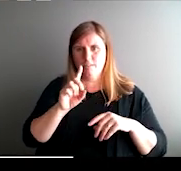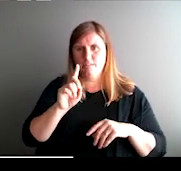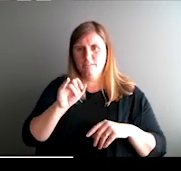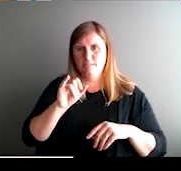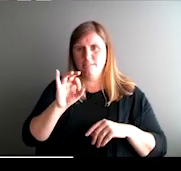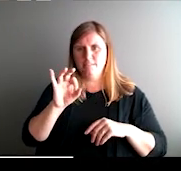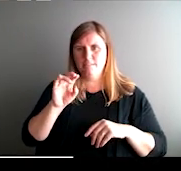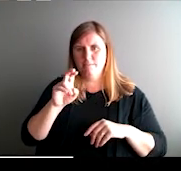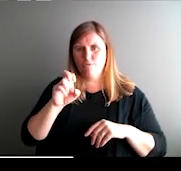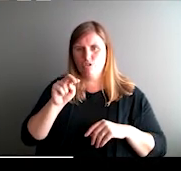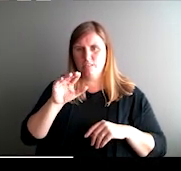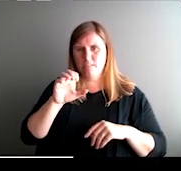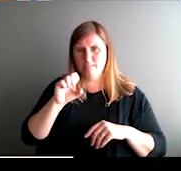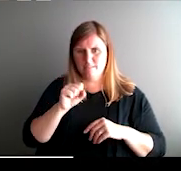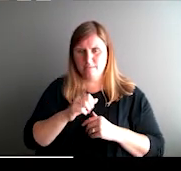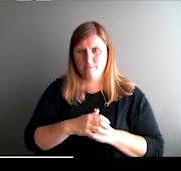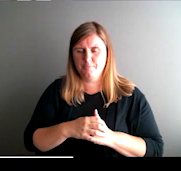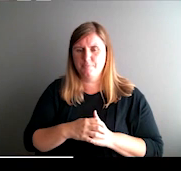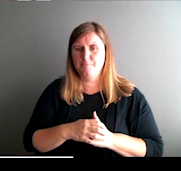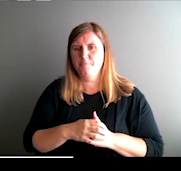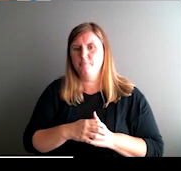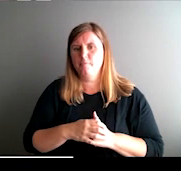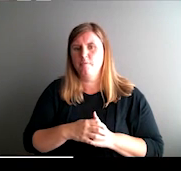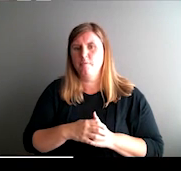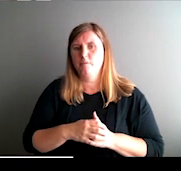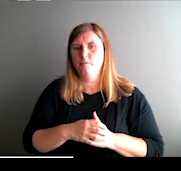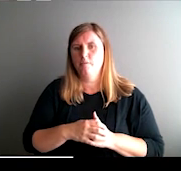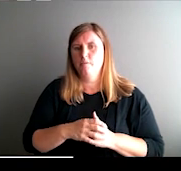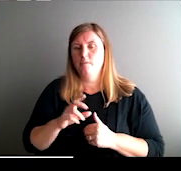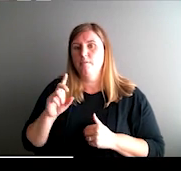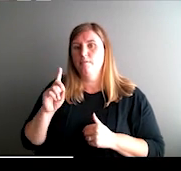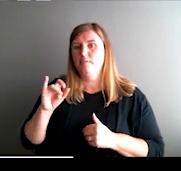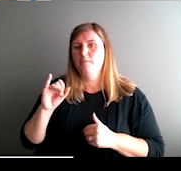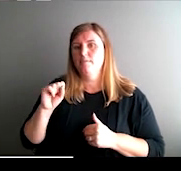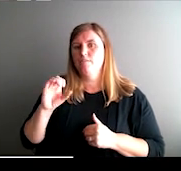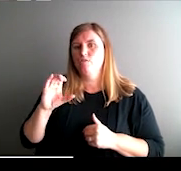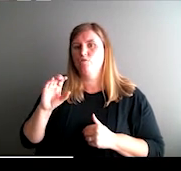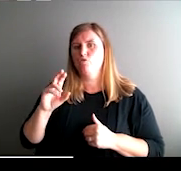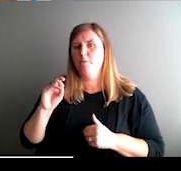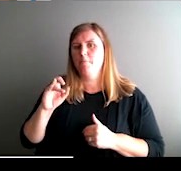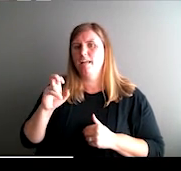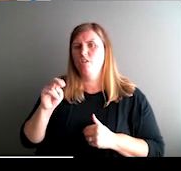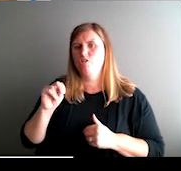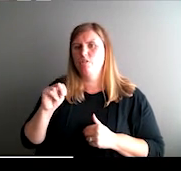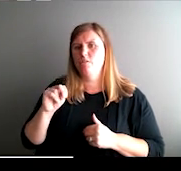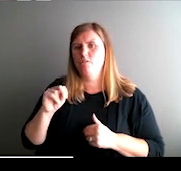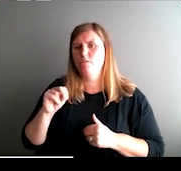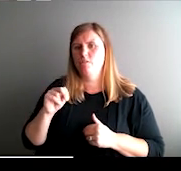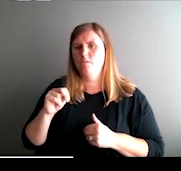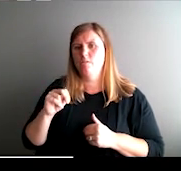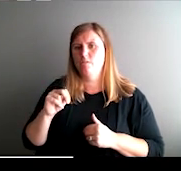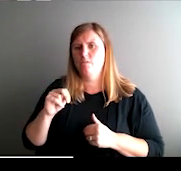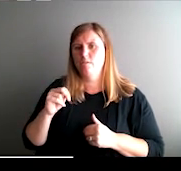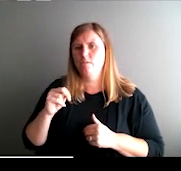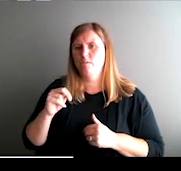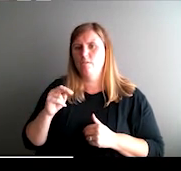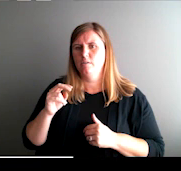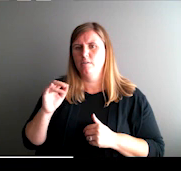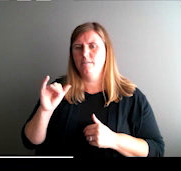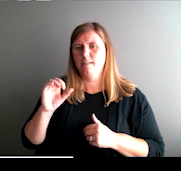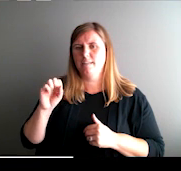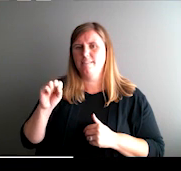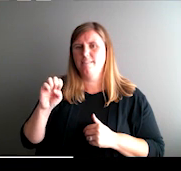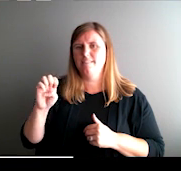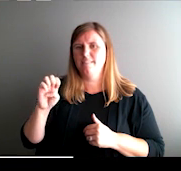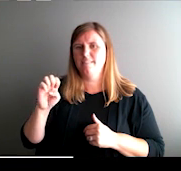differences. Now, discrimination is always sort of, there's a little bit of a think of like a seesaw